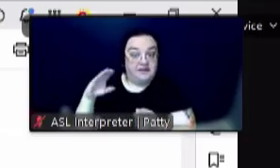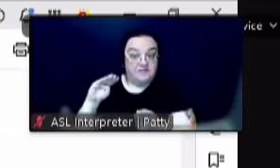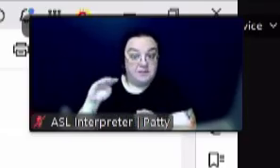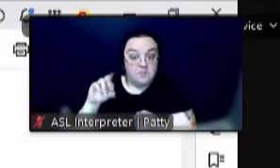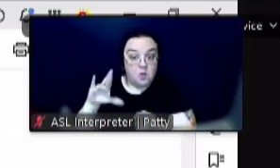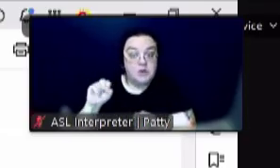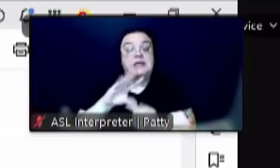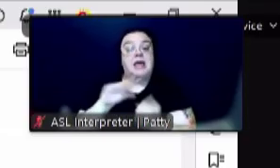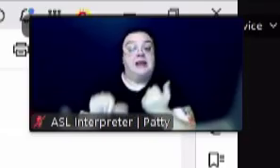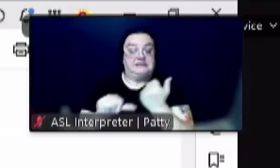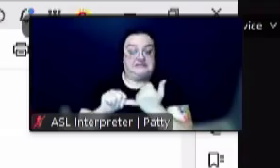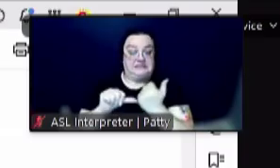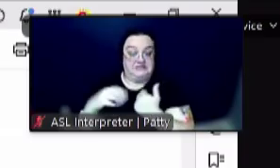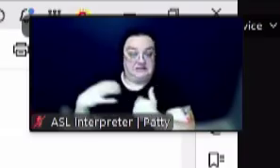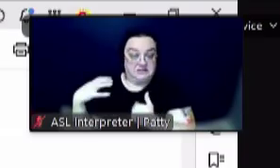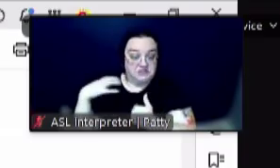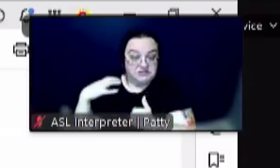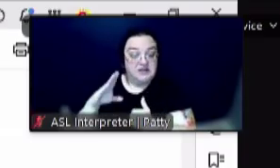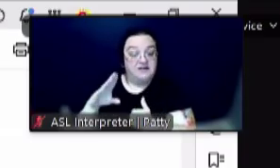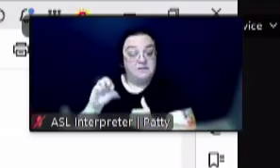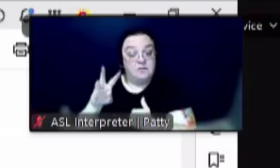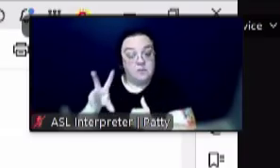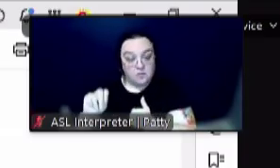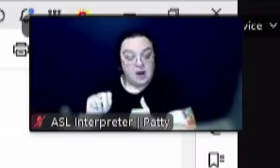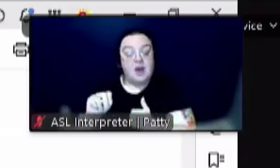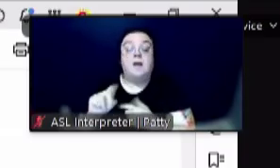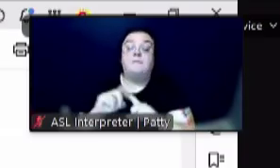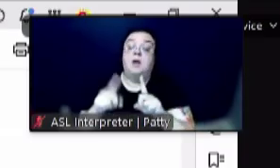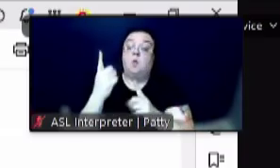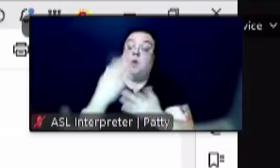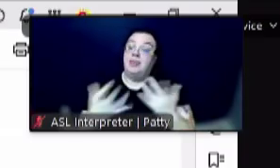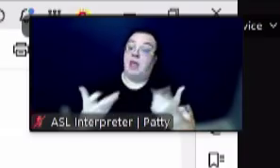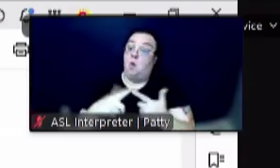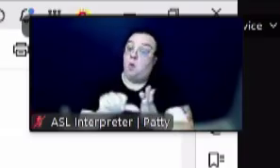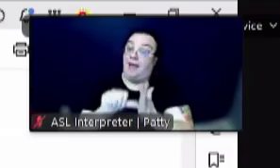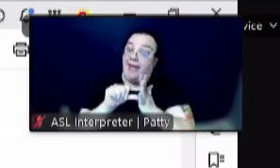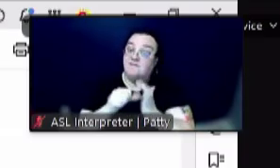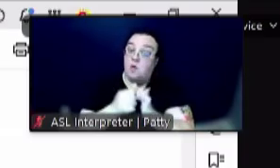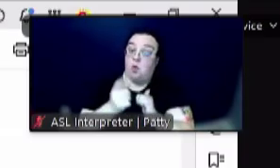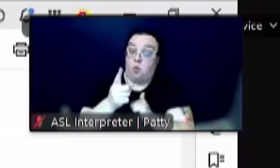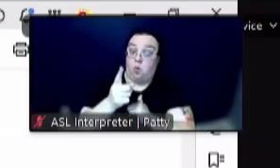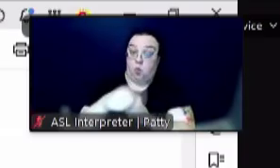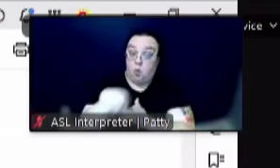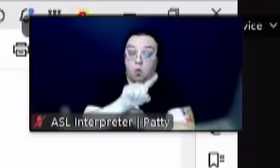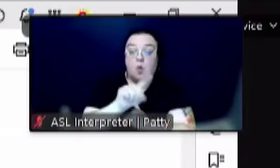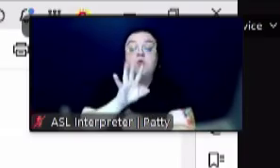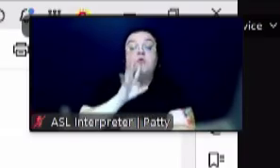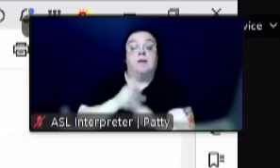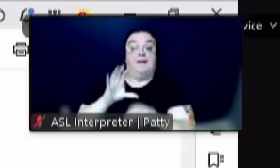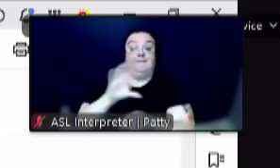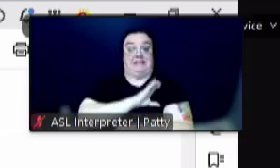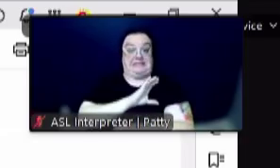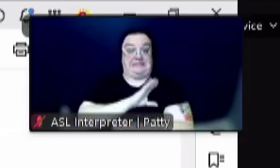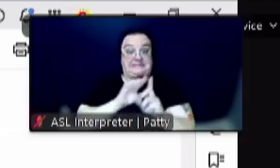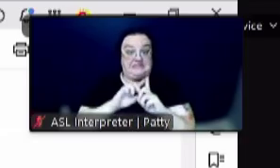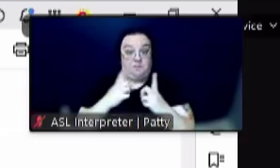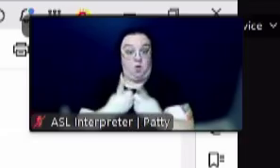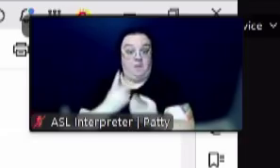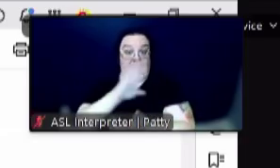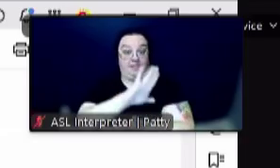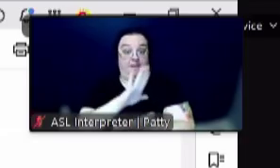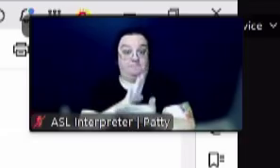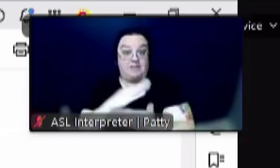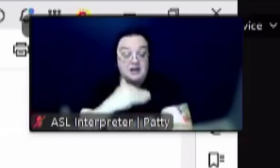Chief Prowse. But one of the things that I want to stress to you all about the police department's budget is that,